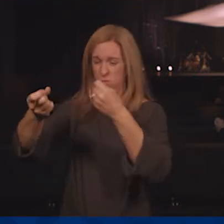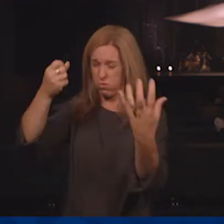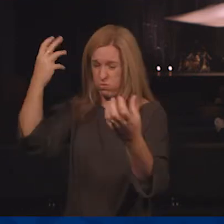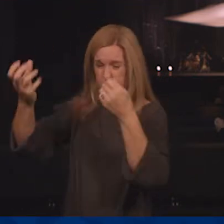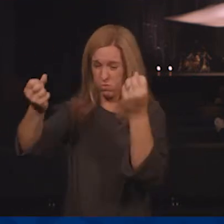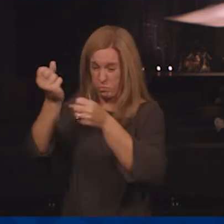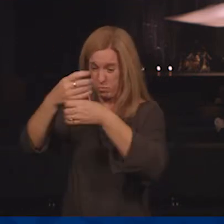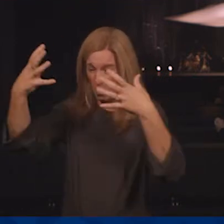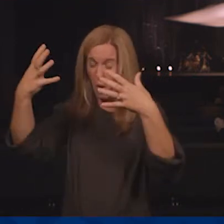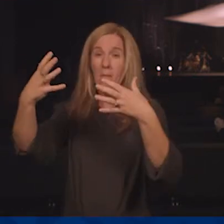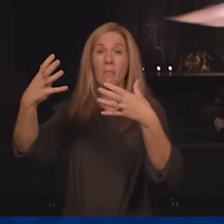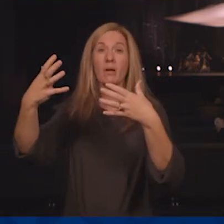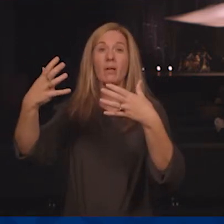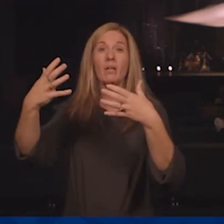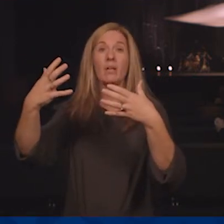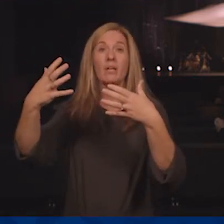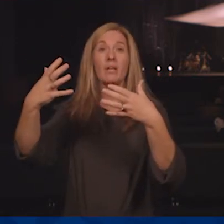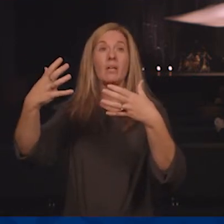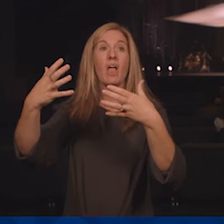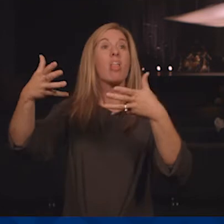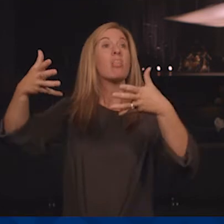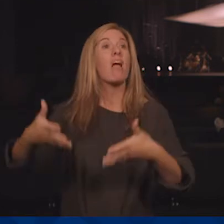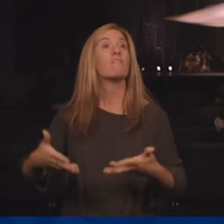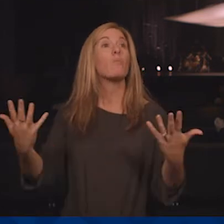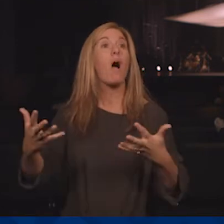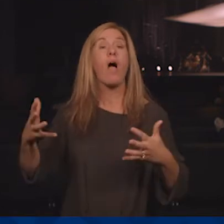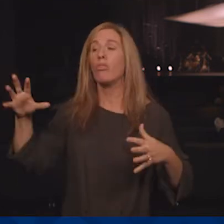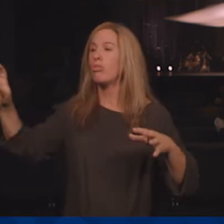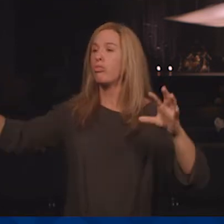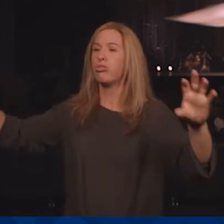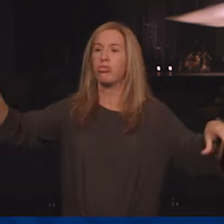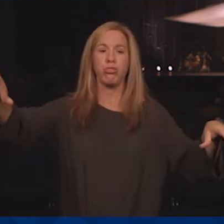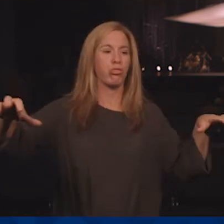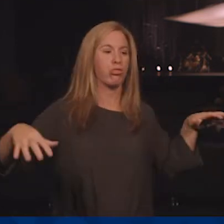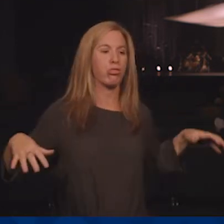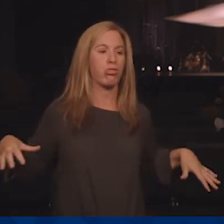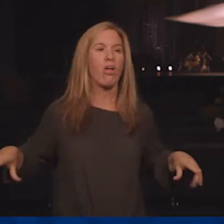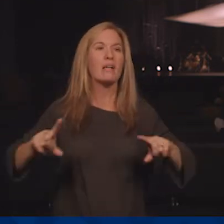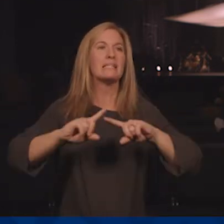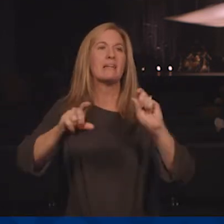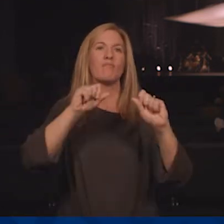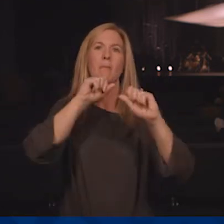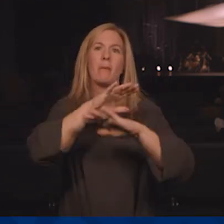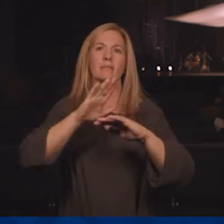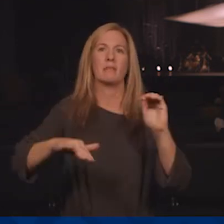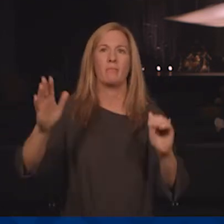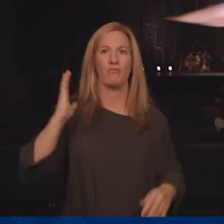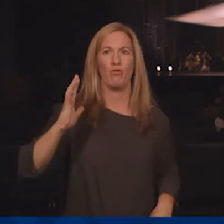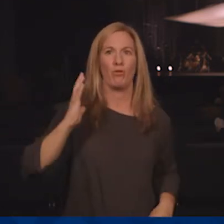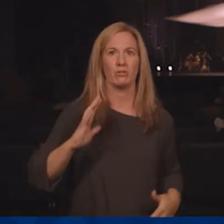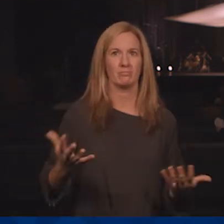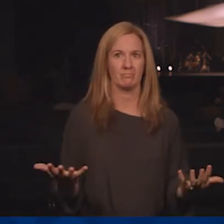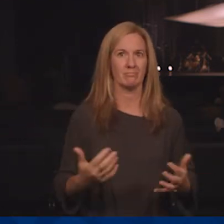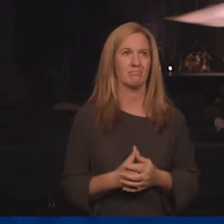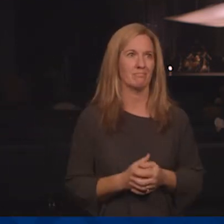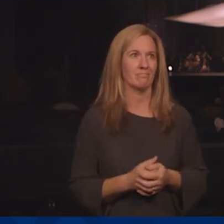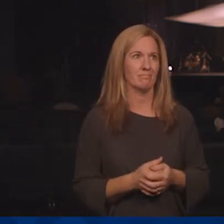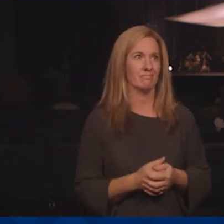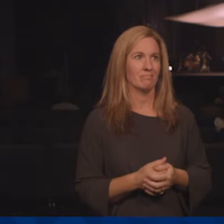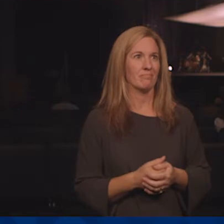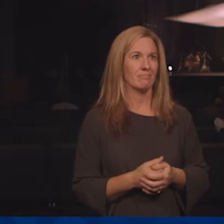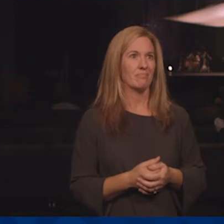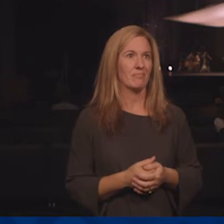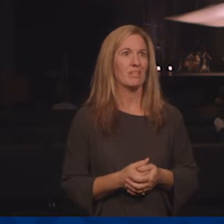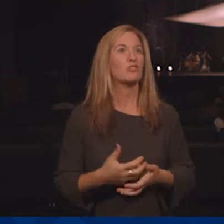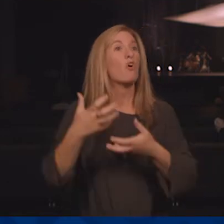something up typically leaves you with simply a different kind of mess than you had before. So